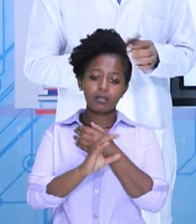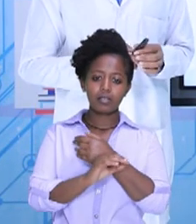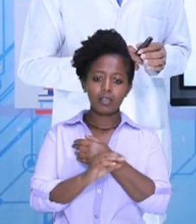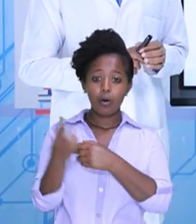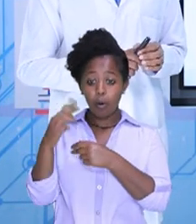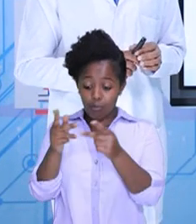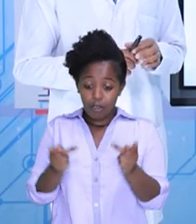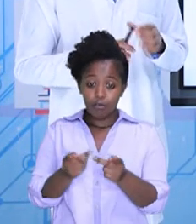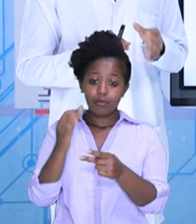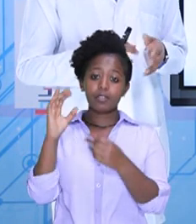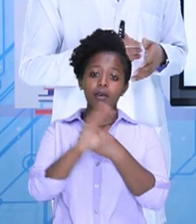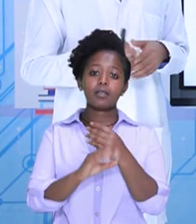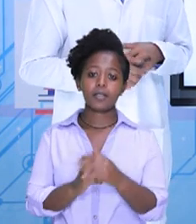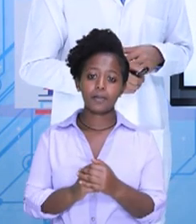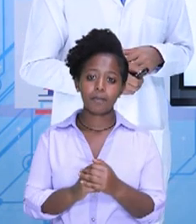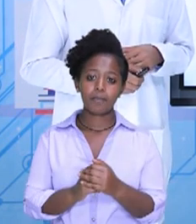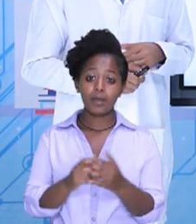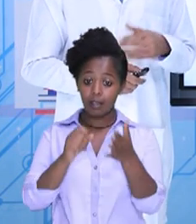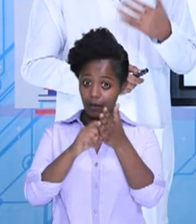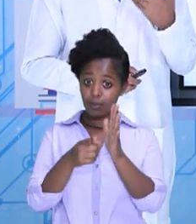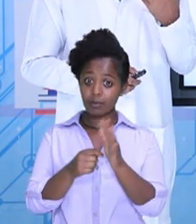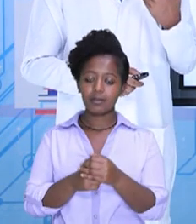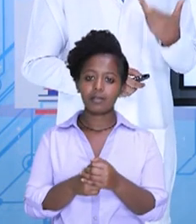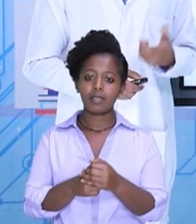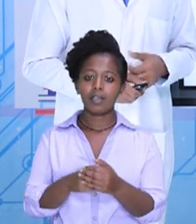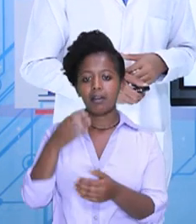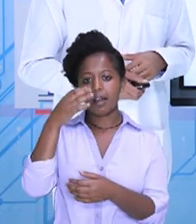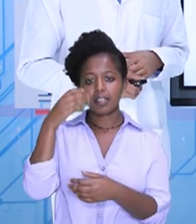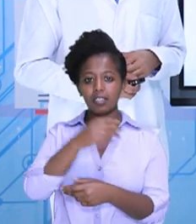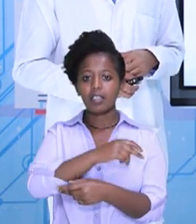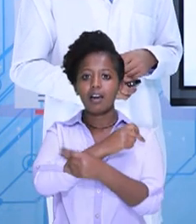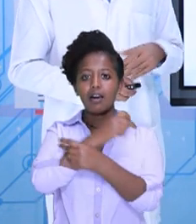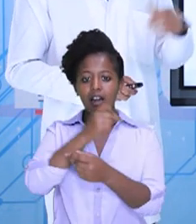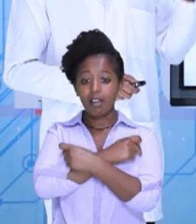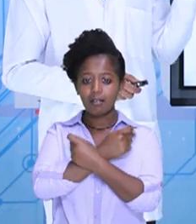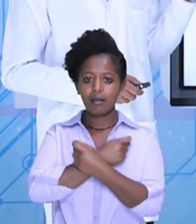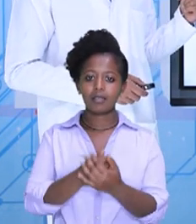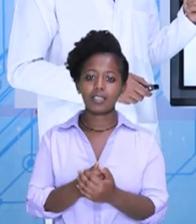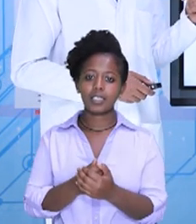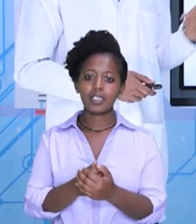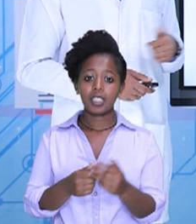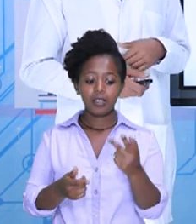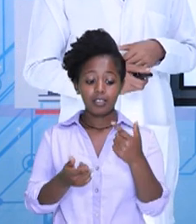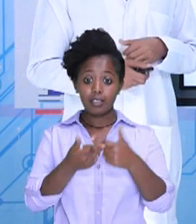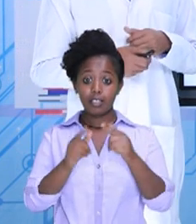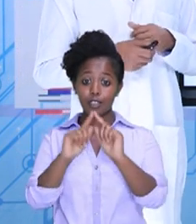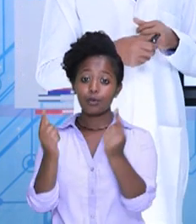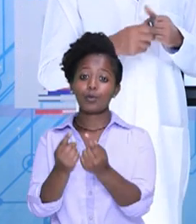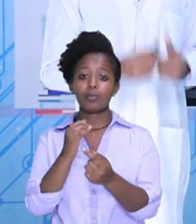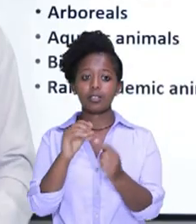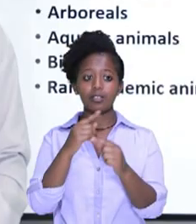of the country. You can take an example like hyena. The second group is